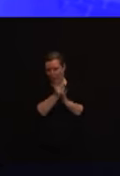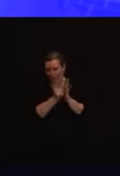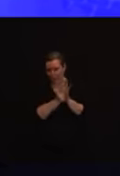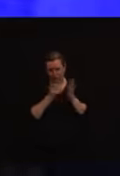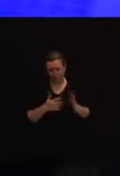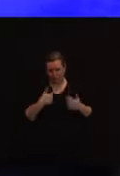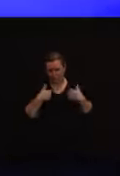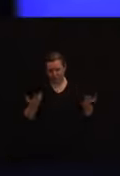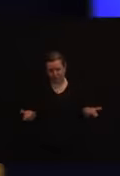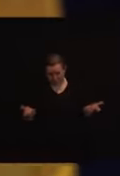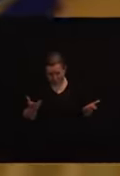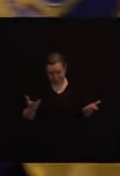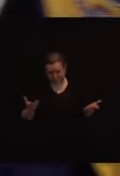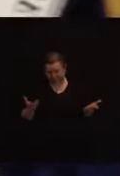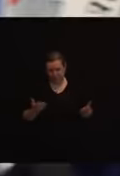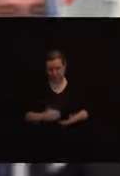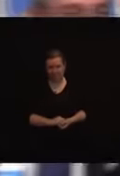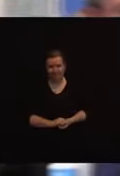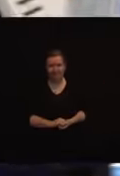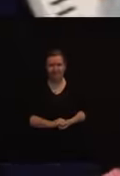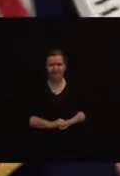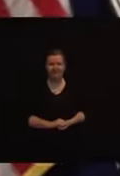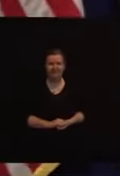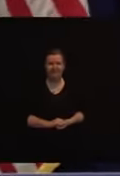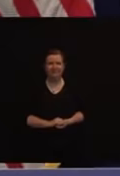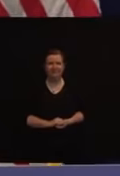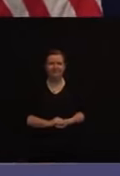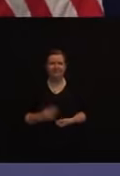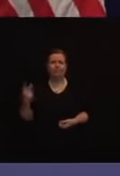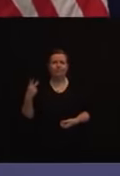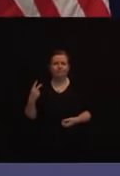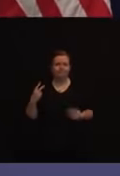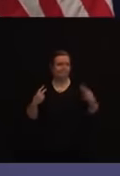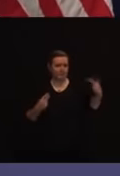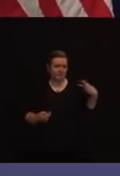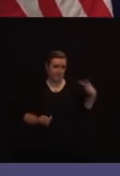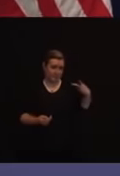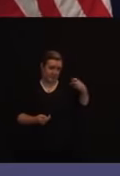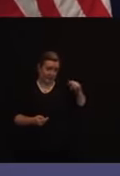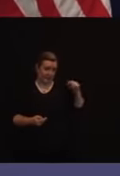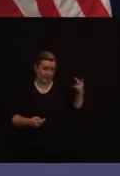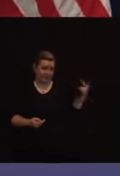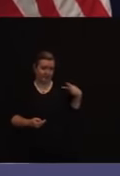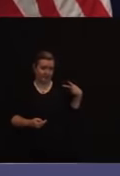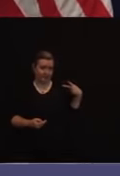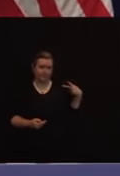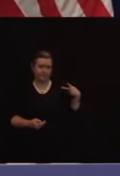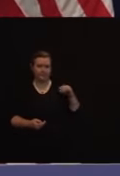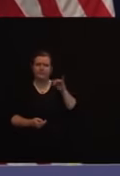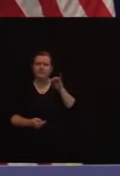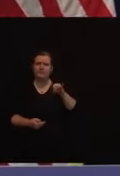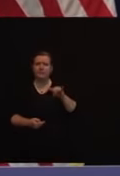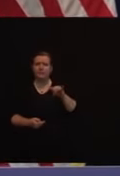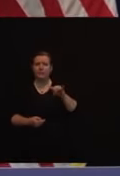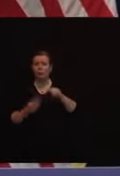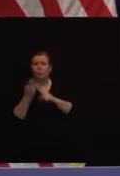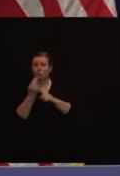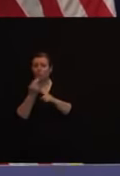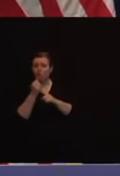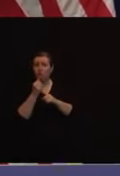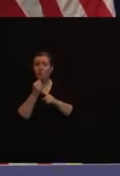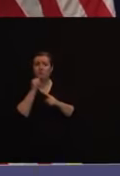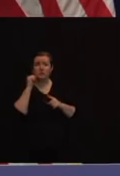Pat and I stayed at a Holiday Inn Express last night, so we're confident in our legal assessments. I think the lights got changed today.